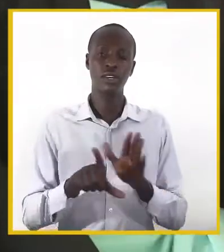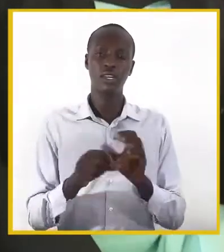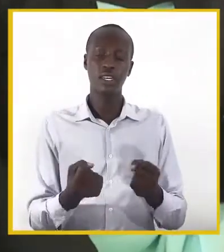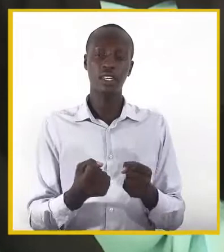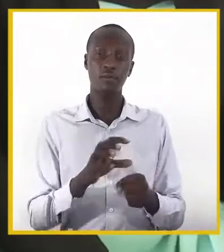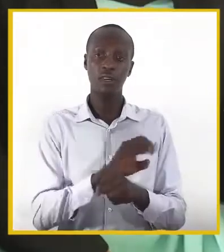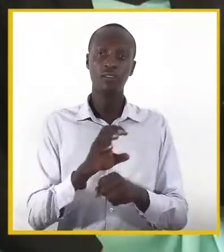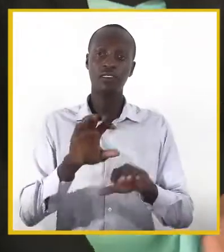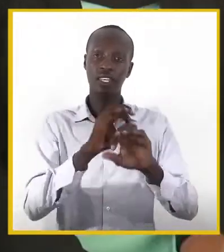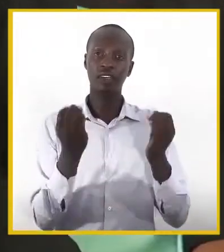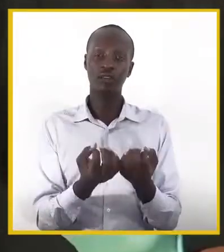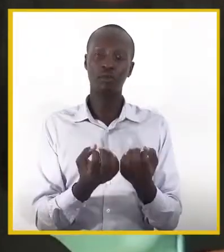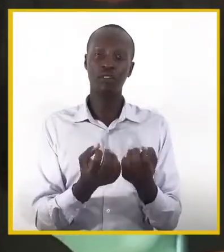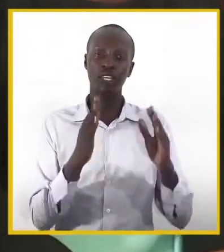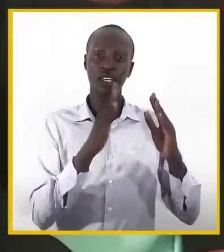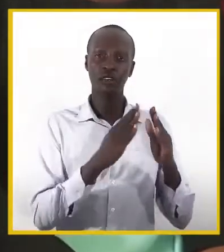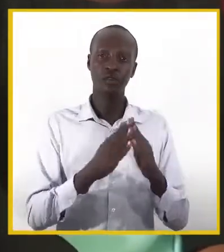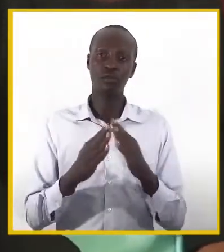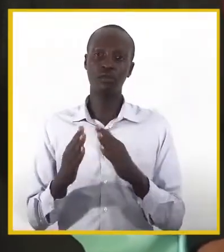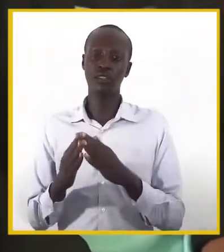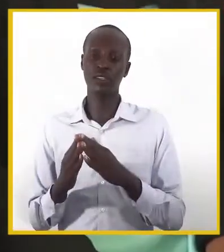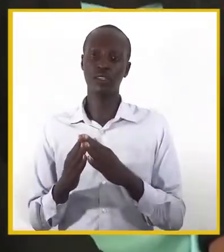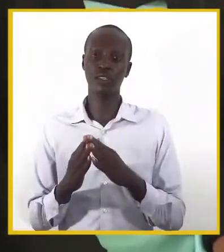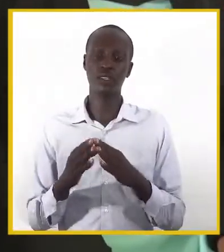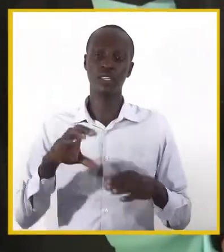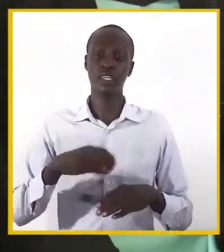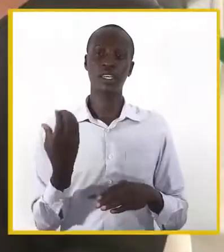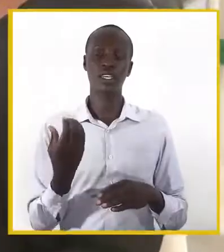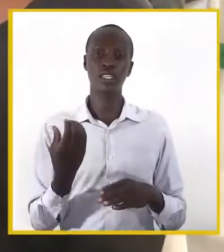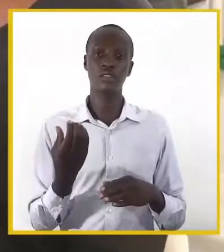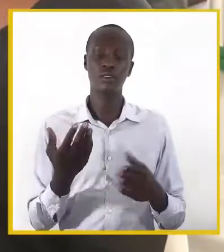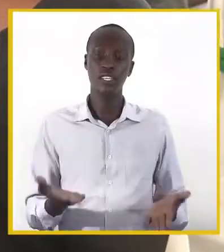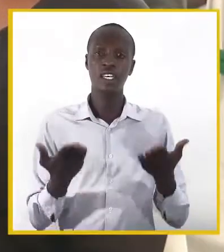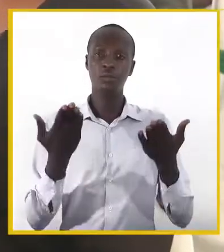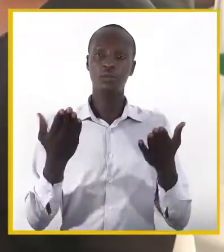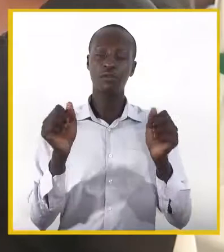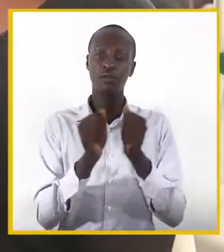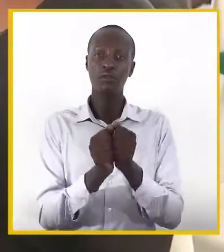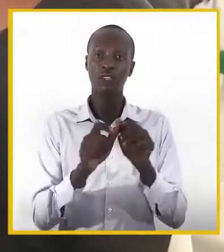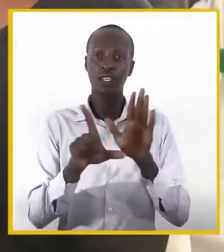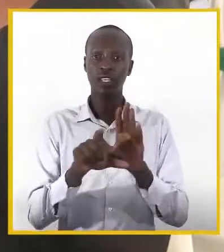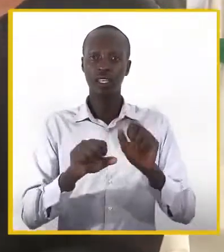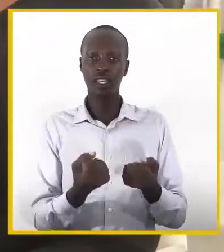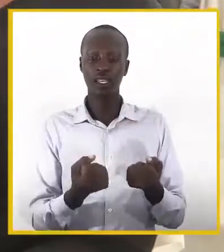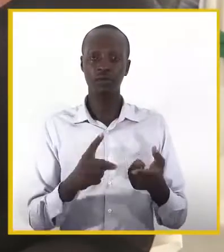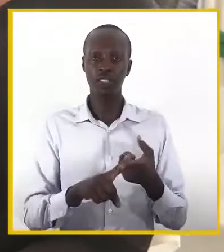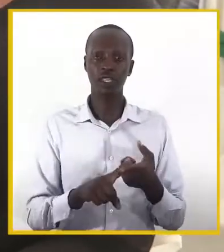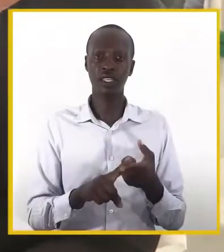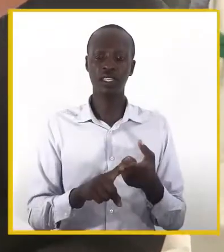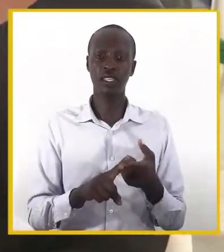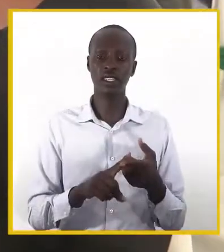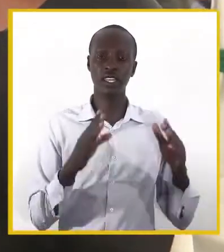that community cannot thrive in crime. Society cannot be built in